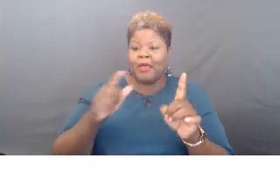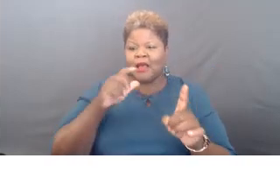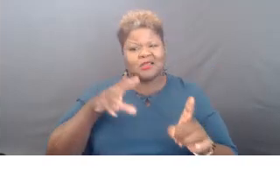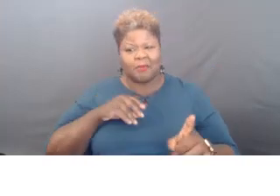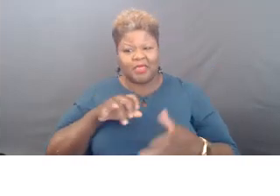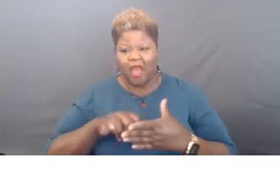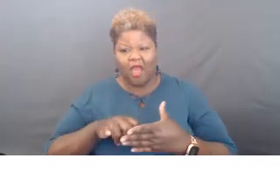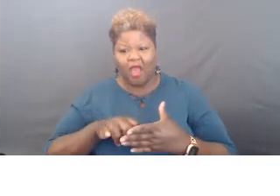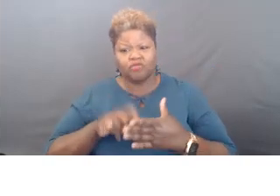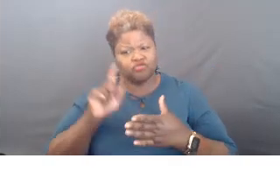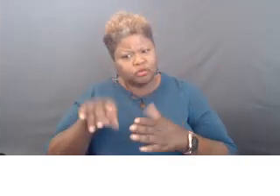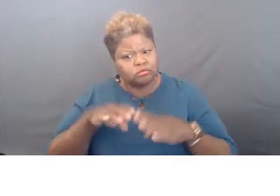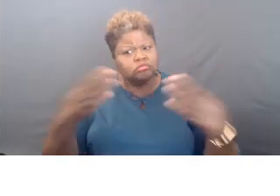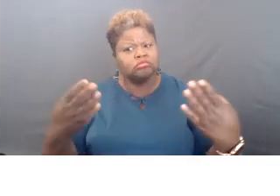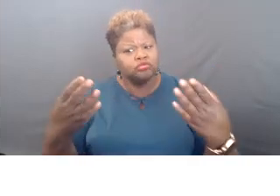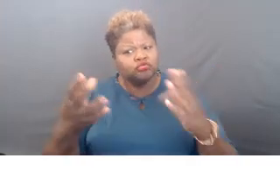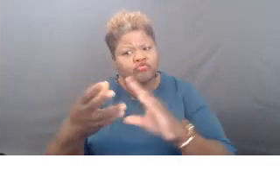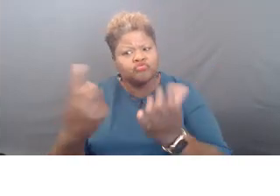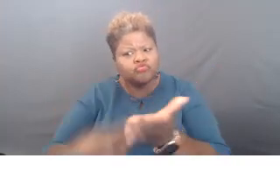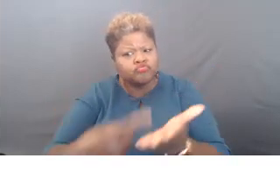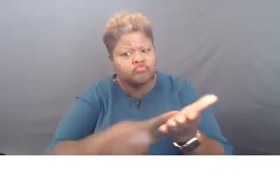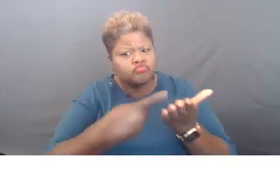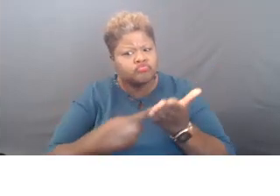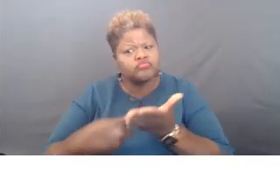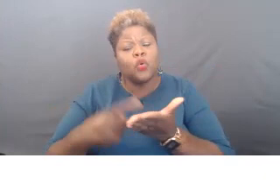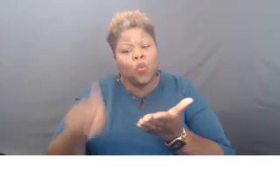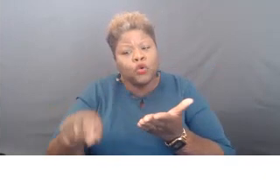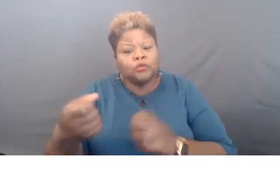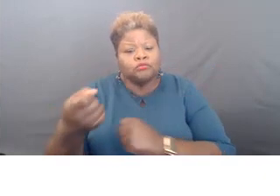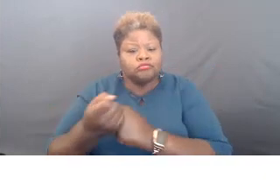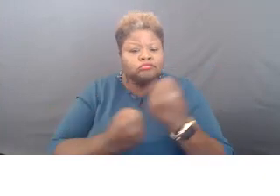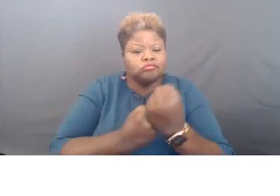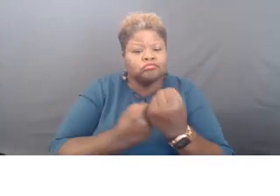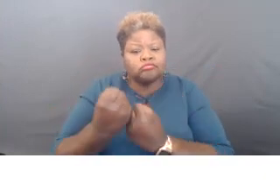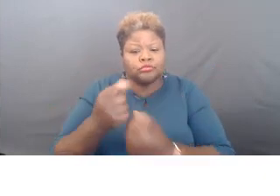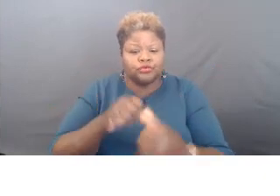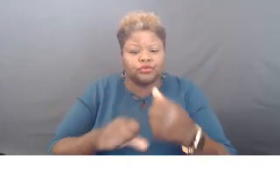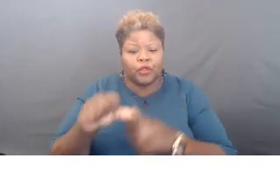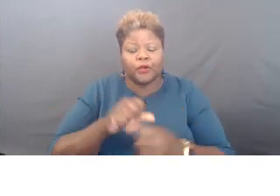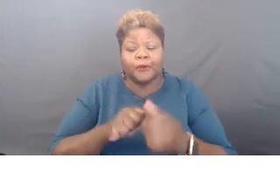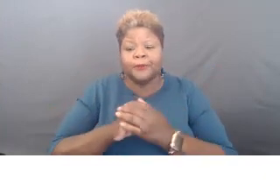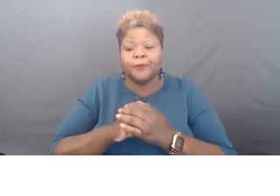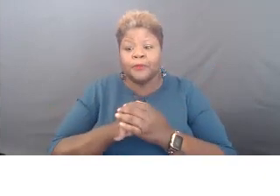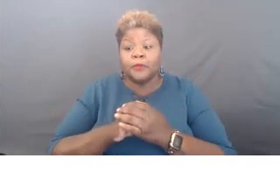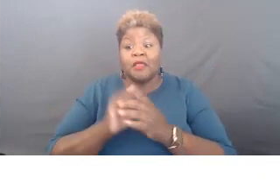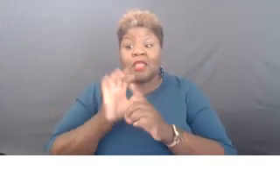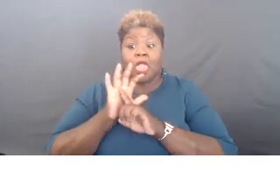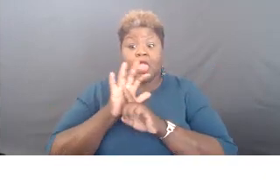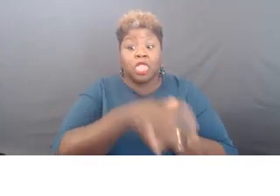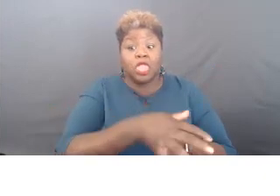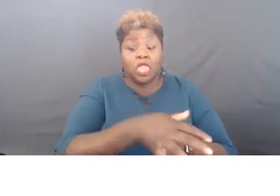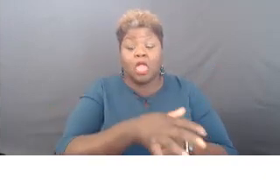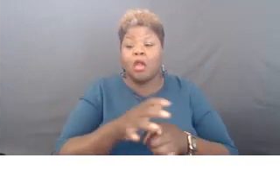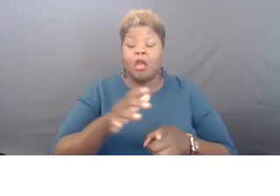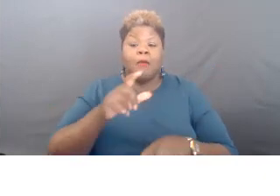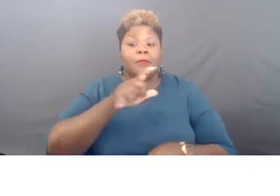me. And I think that we can do better by one another. Systemic oppression such as racism, police